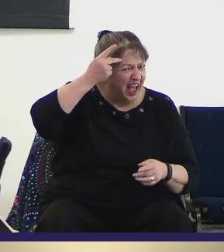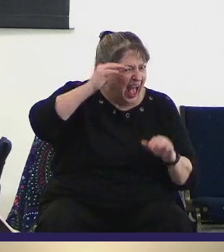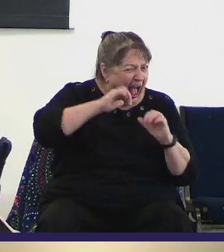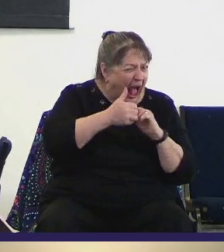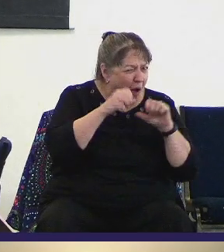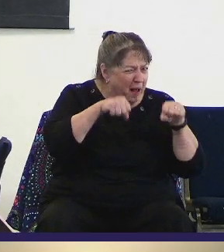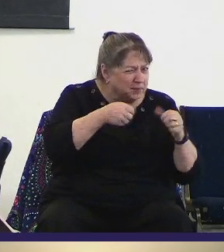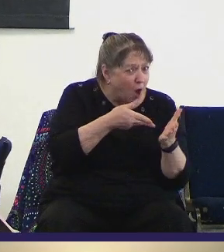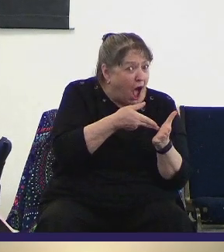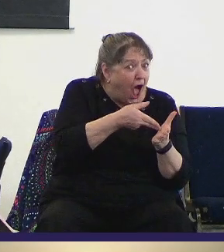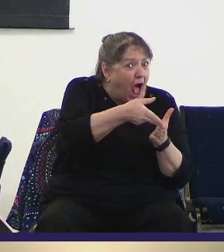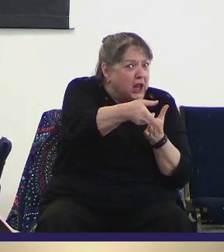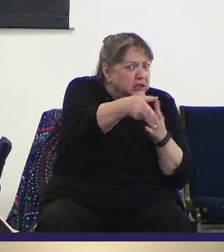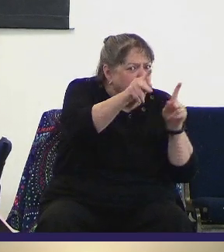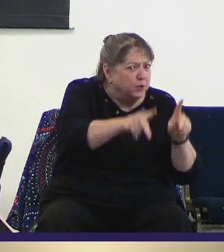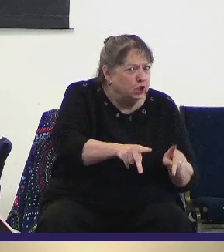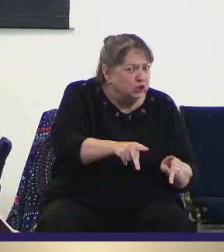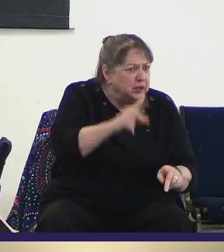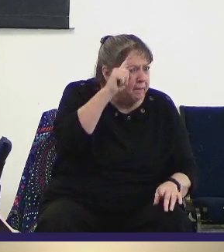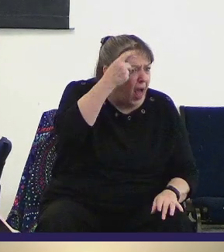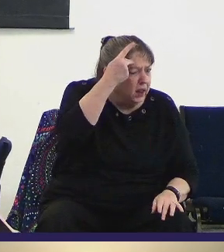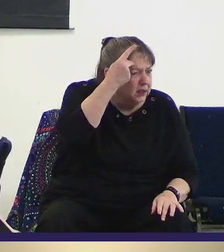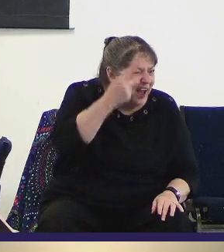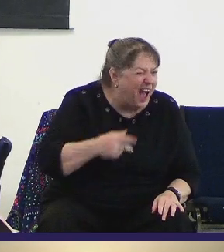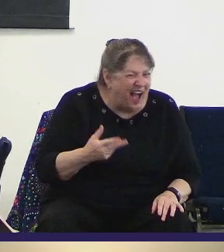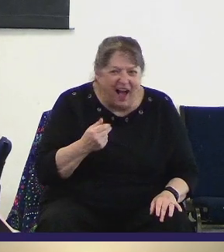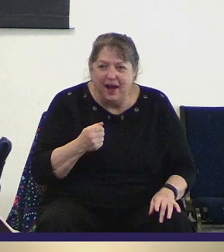Amen. Dick Mapes has a camper.